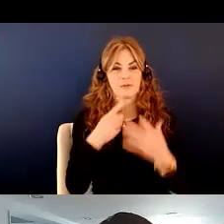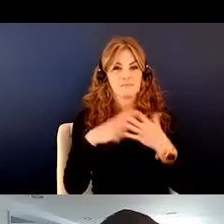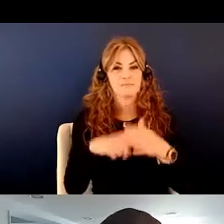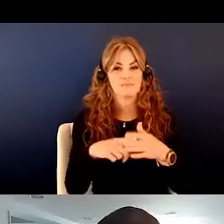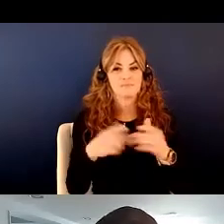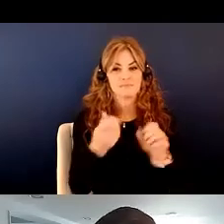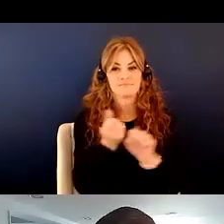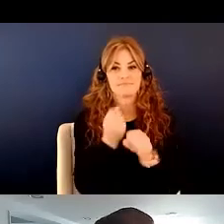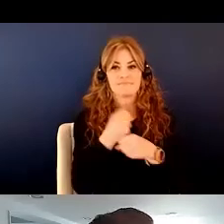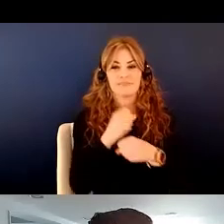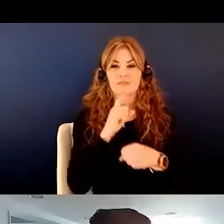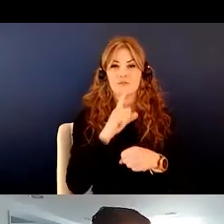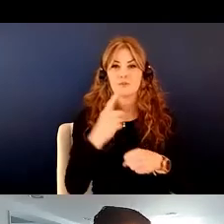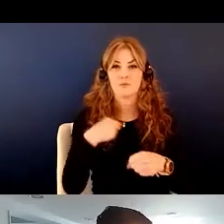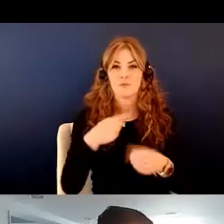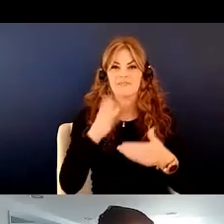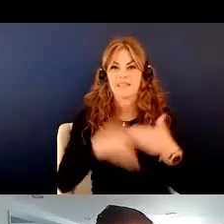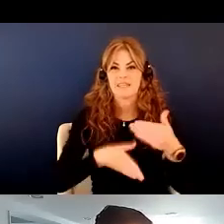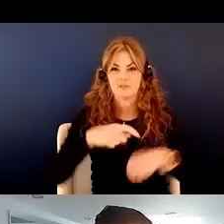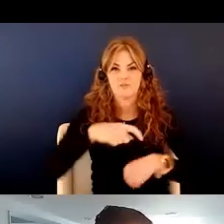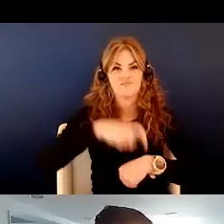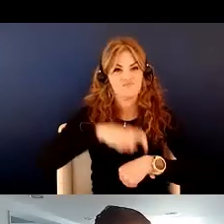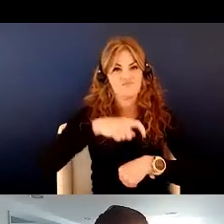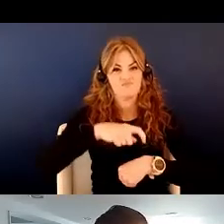can finish on time.